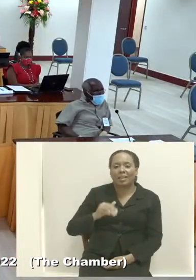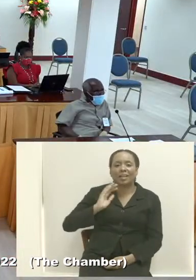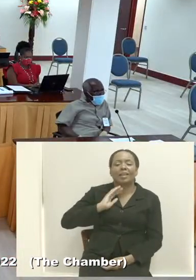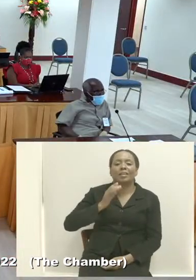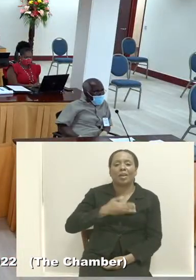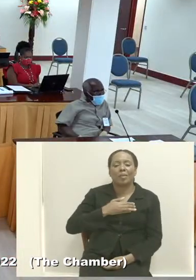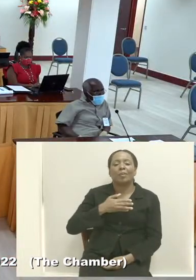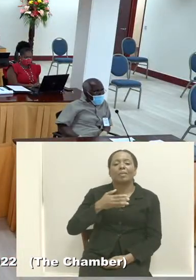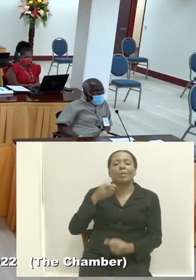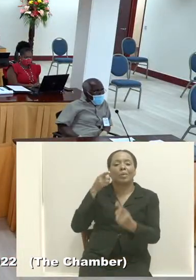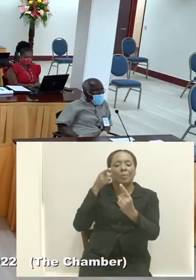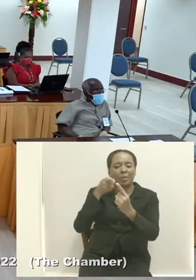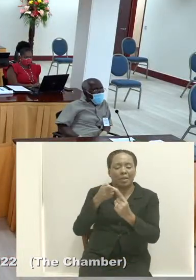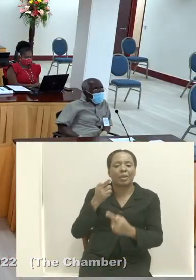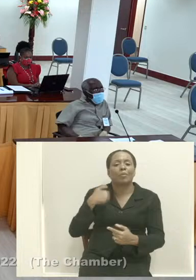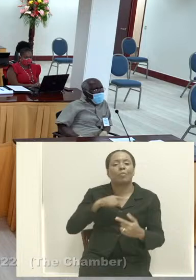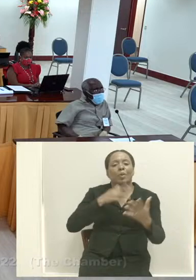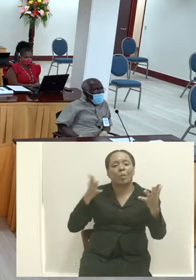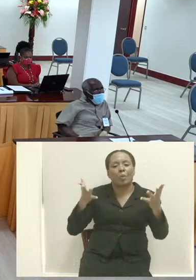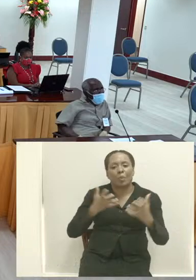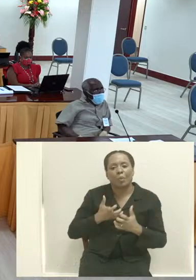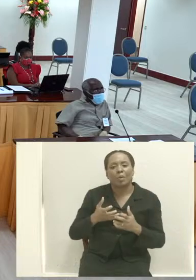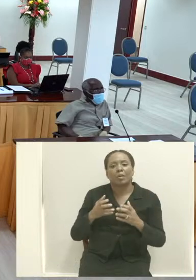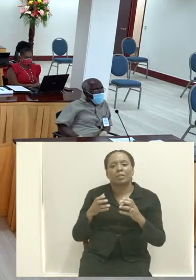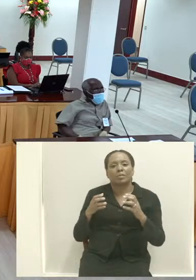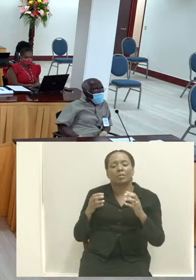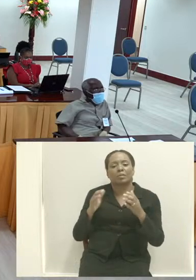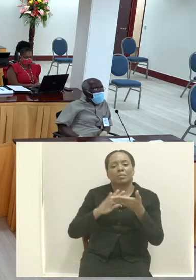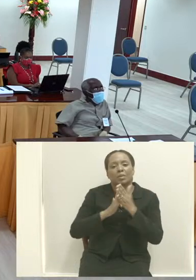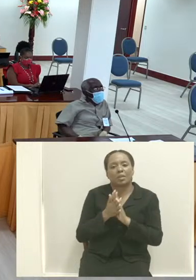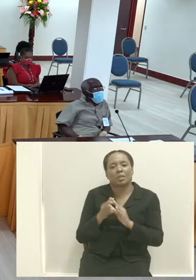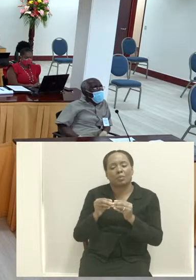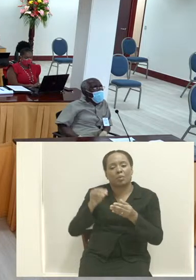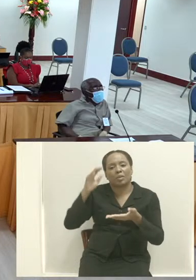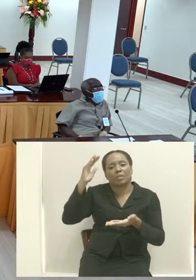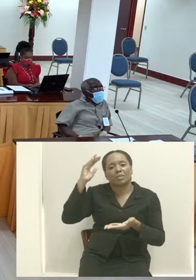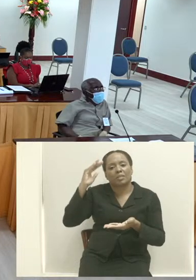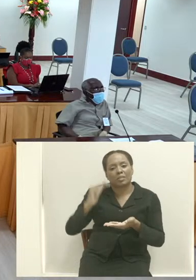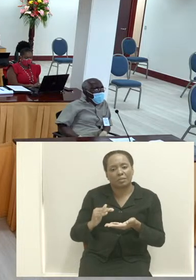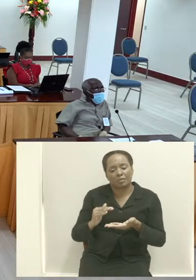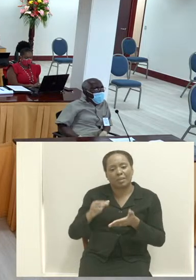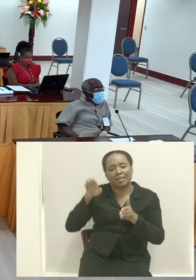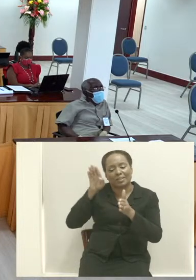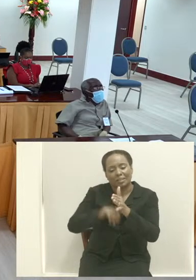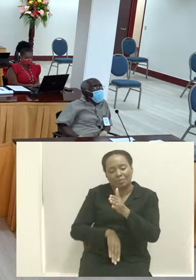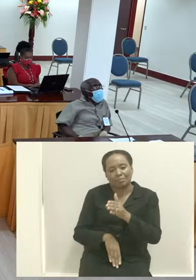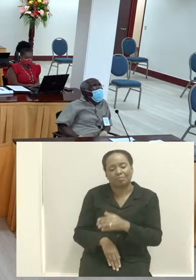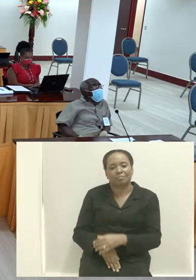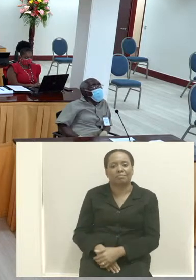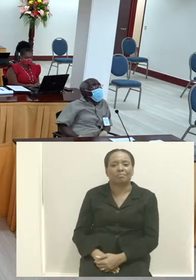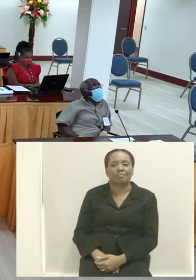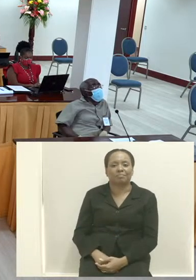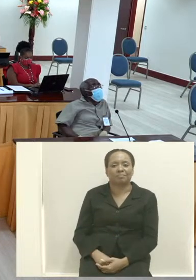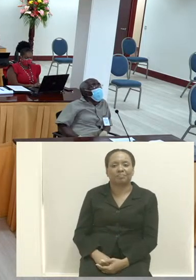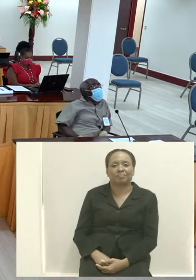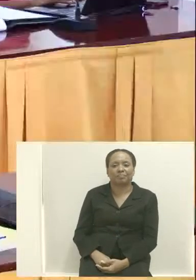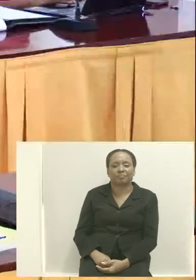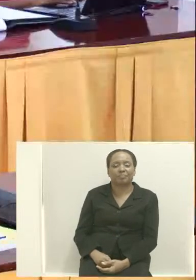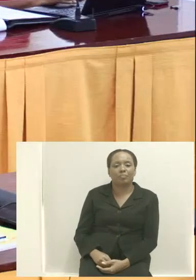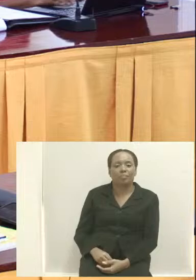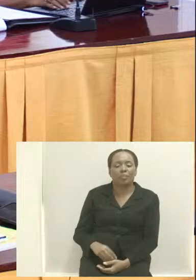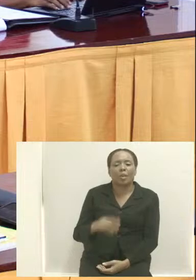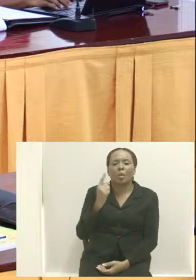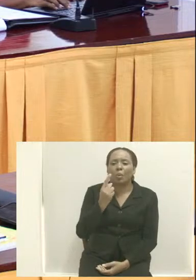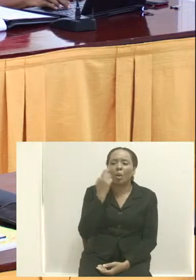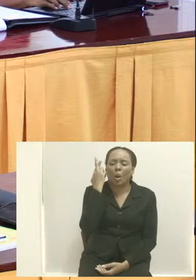bit. One of the reasons why we have paid exceptionally close detail to the attention and